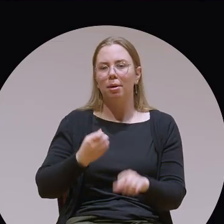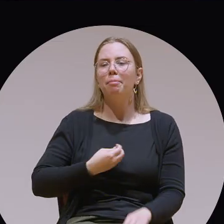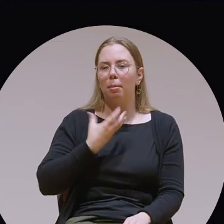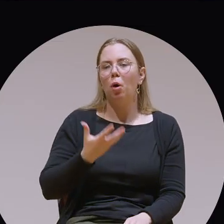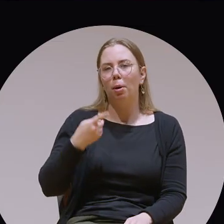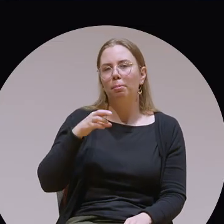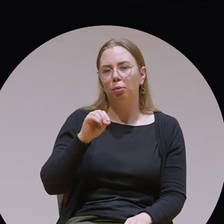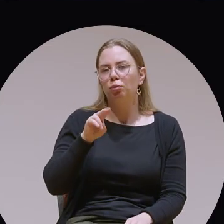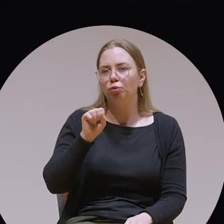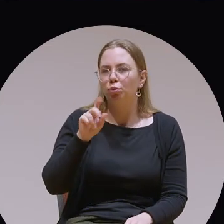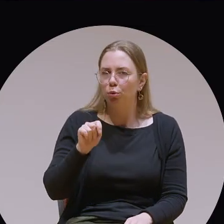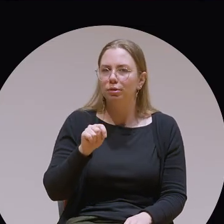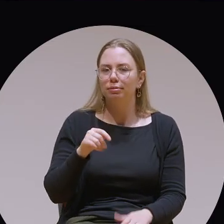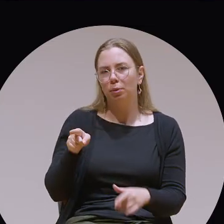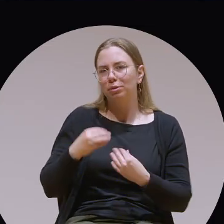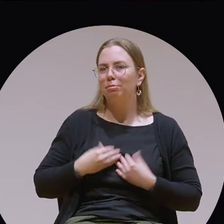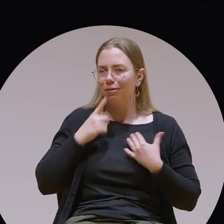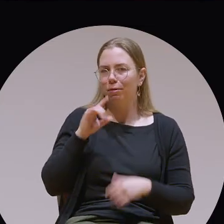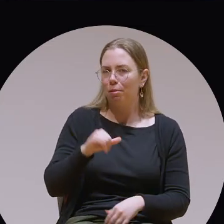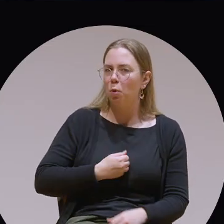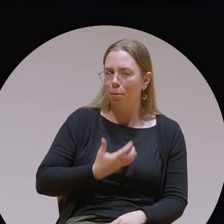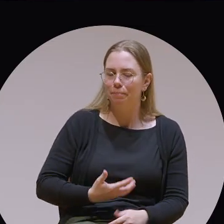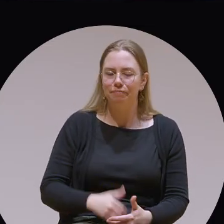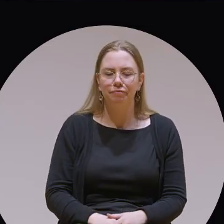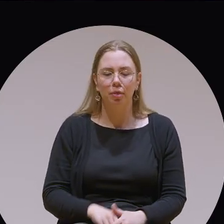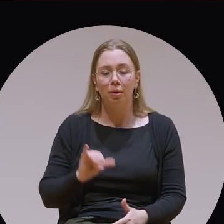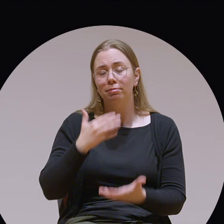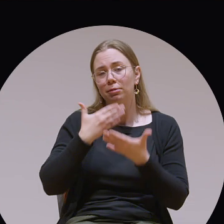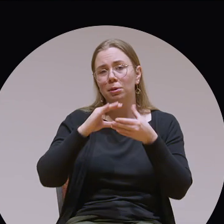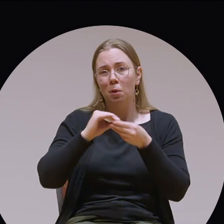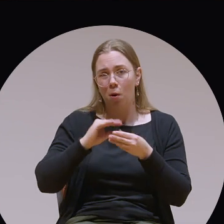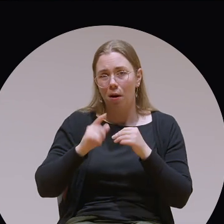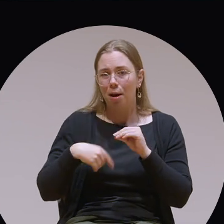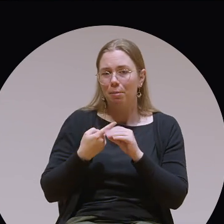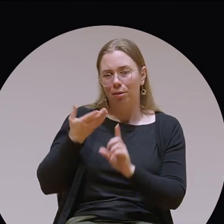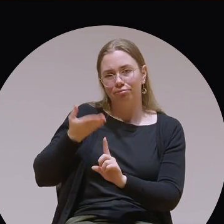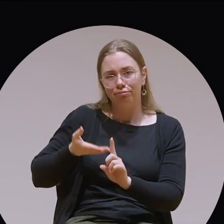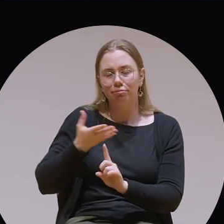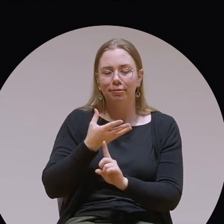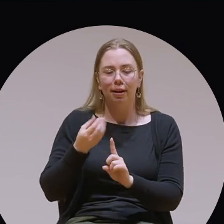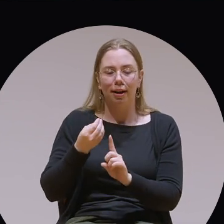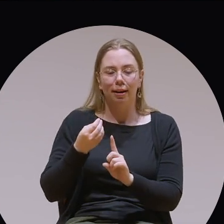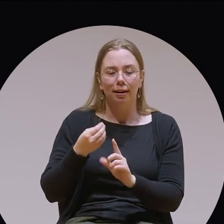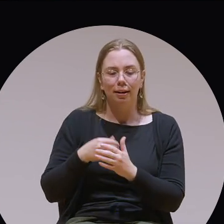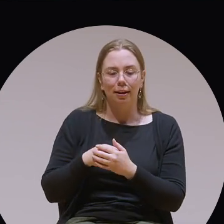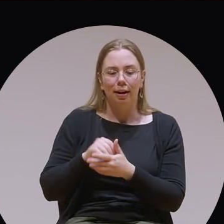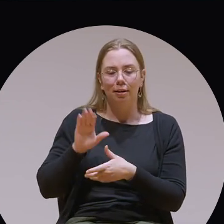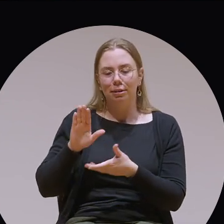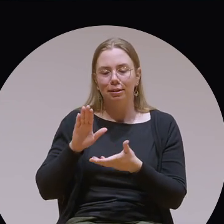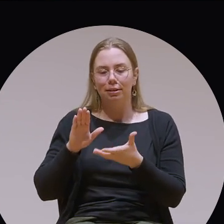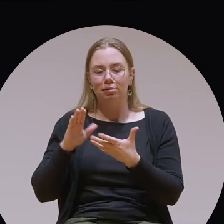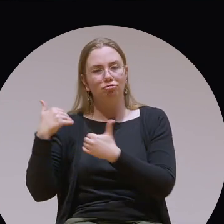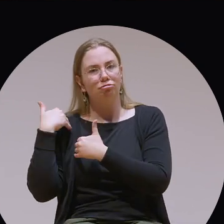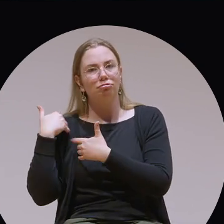So that's a good story where I discovered that this piece had belonged to Alphonse Kahn and had not been looted in World